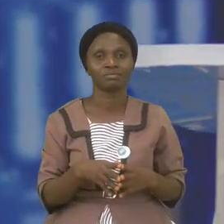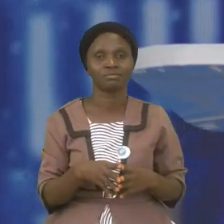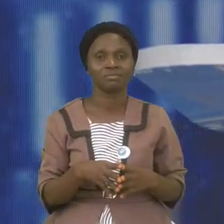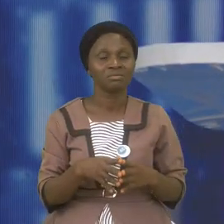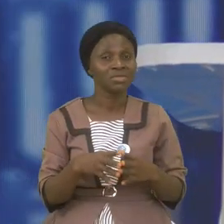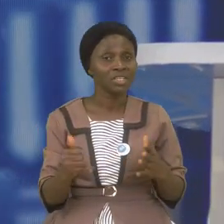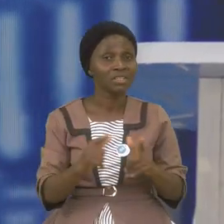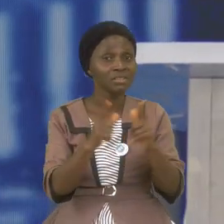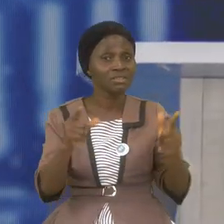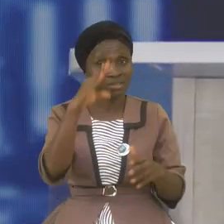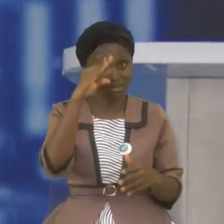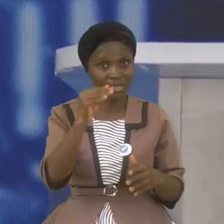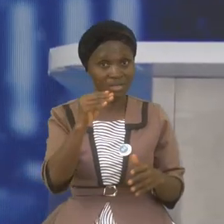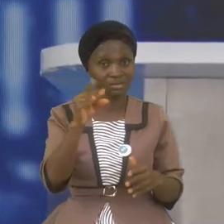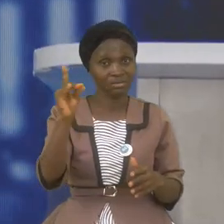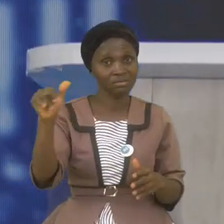Bold,